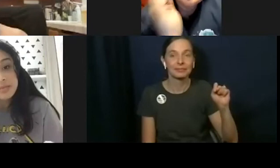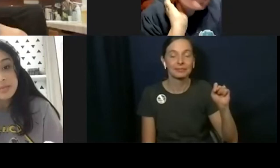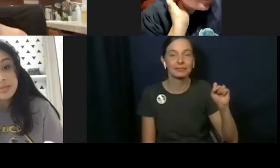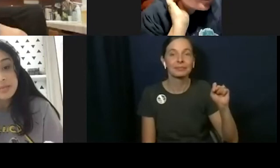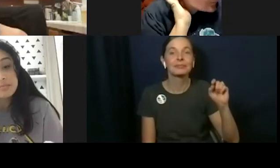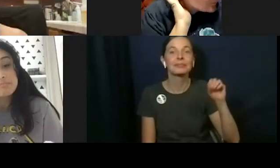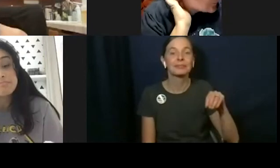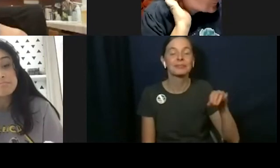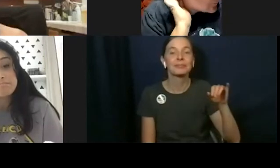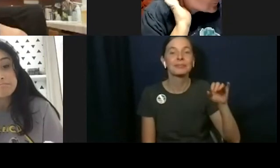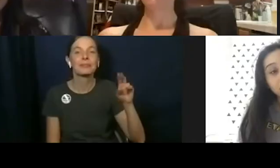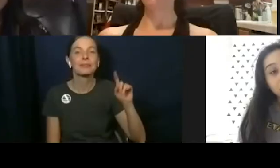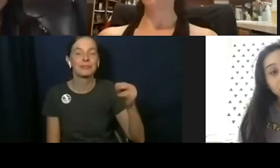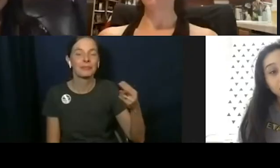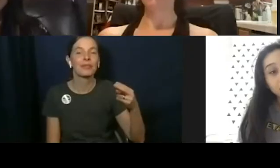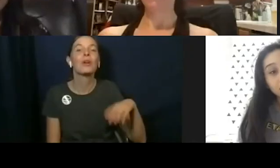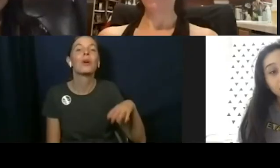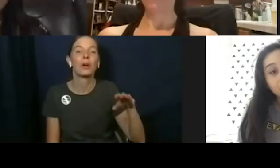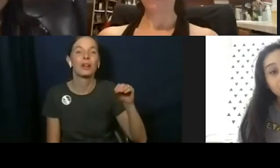bigger?